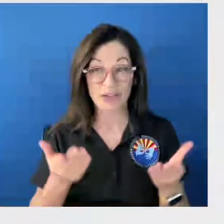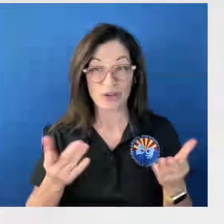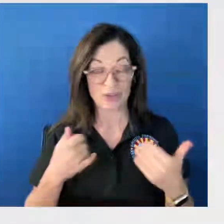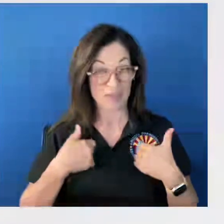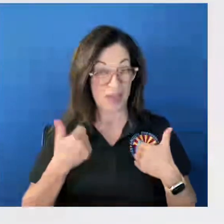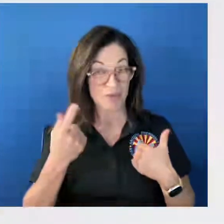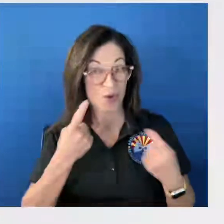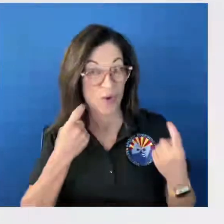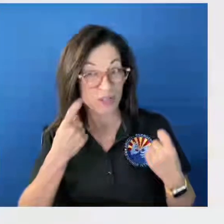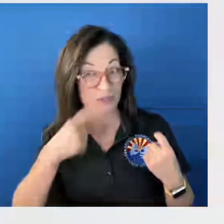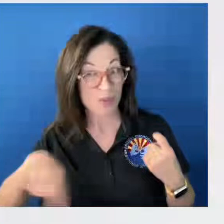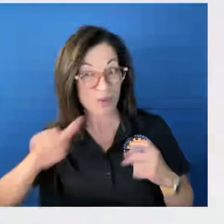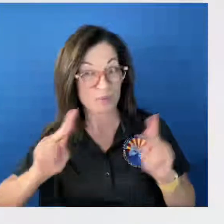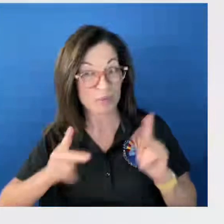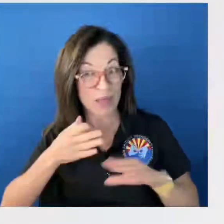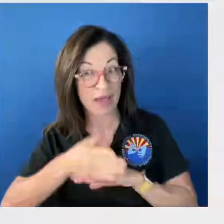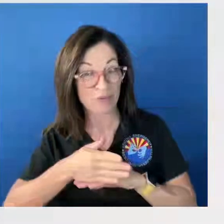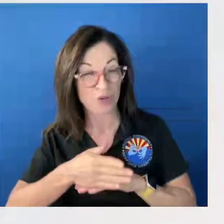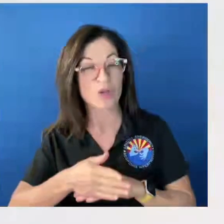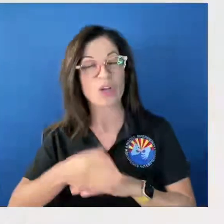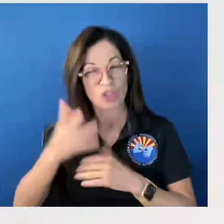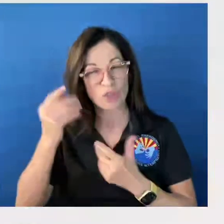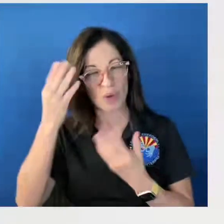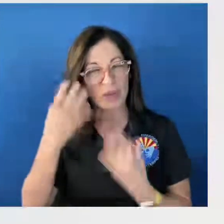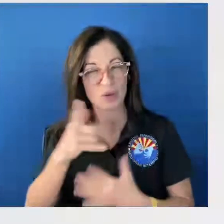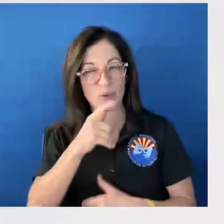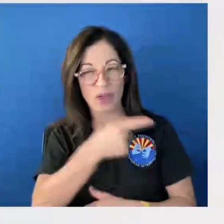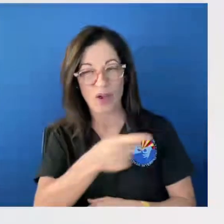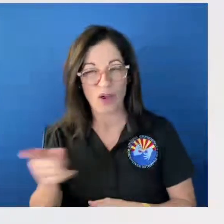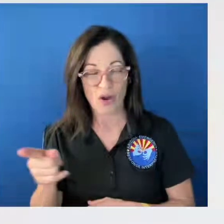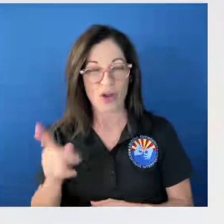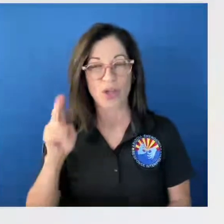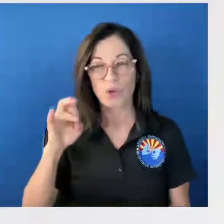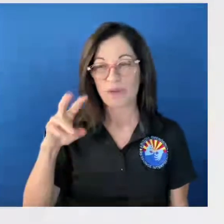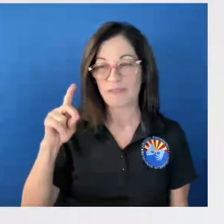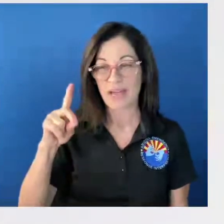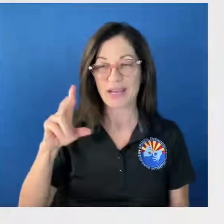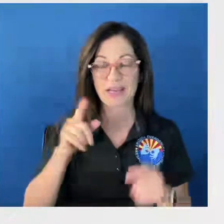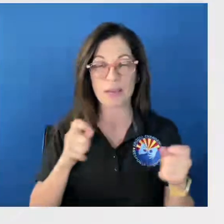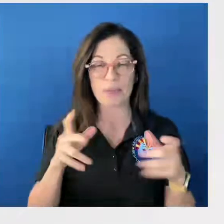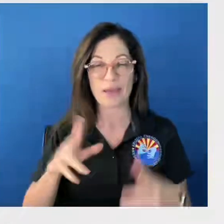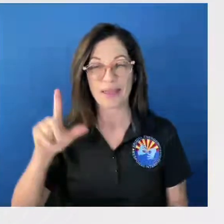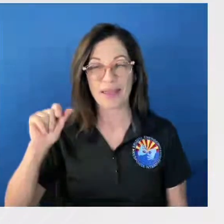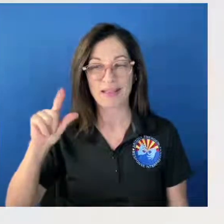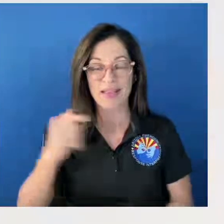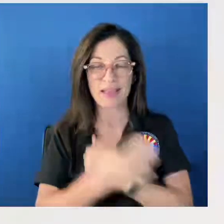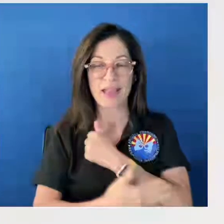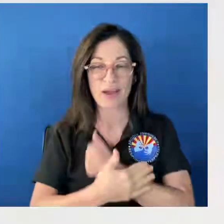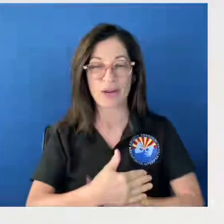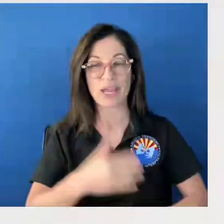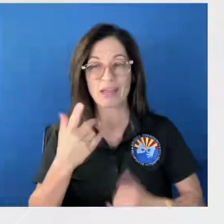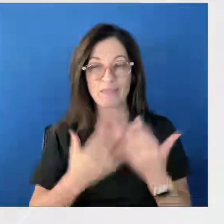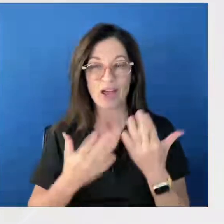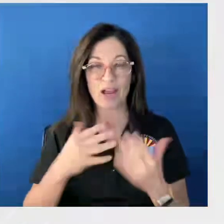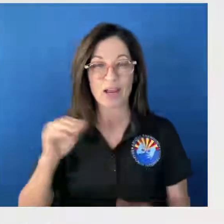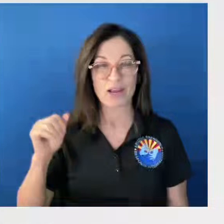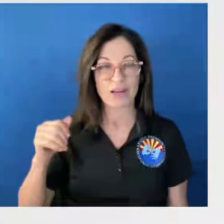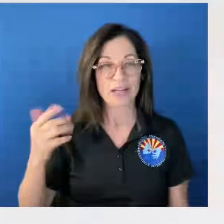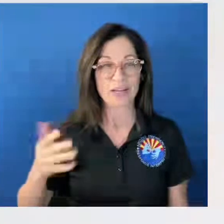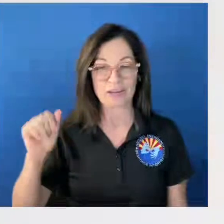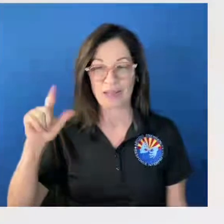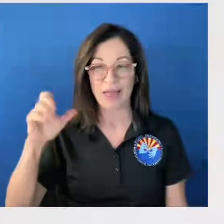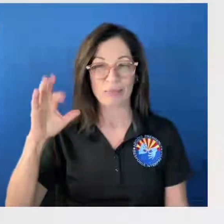them afterwards, just to identify some folks. So with Unified Command from LA County Fire, Albert Yurasakawa.